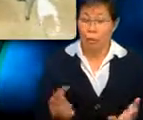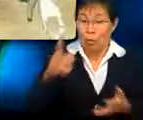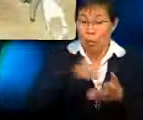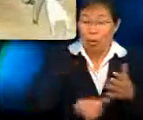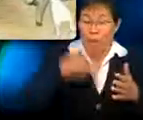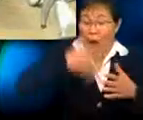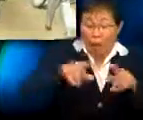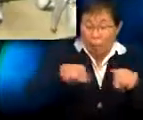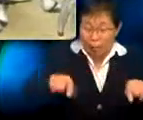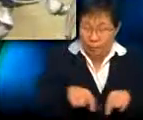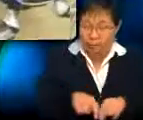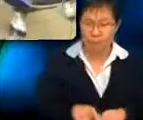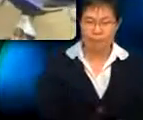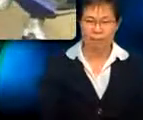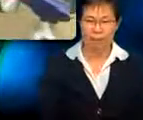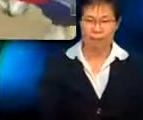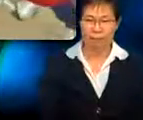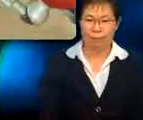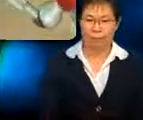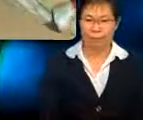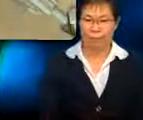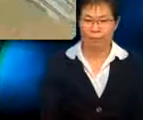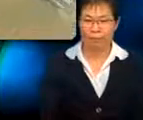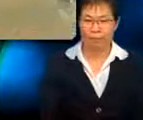Ooh, what a hot place!